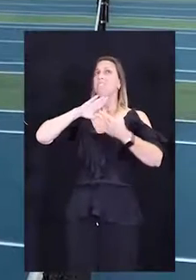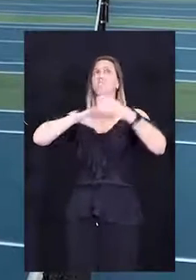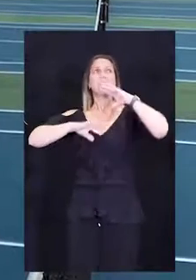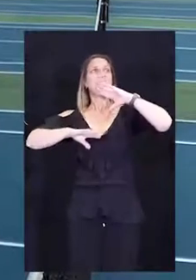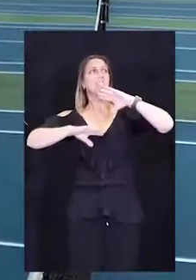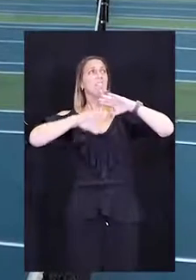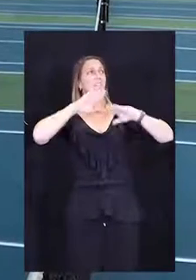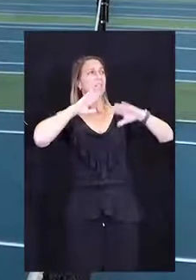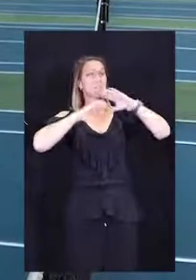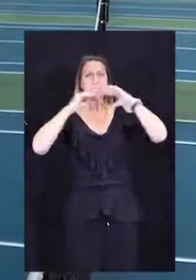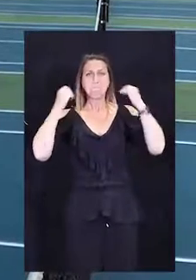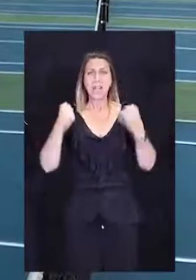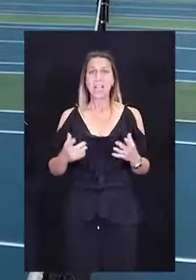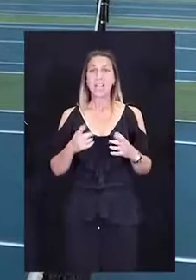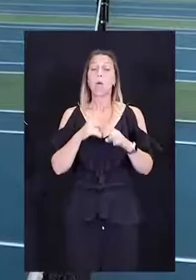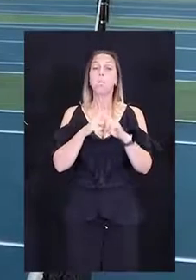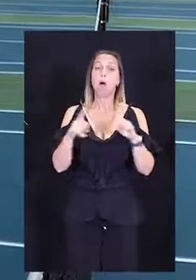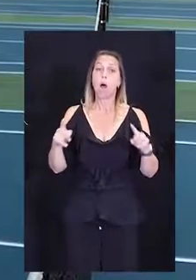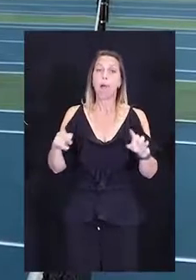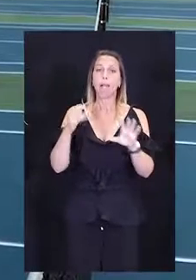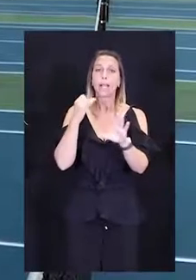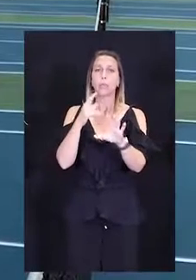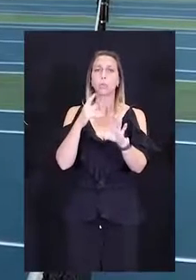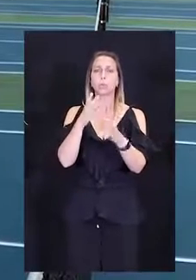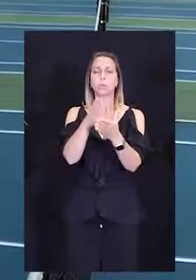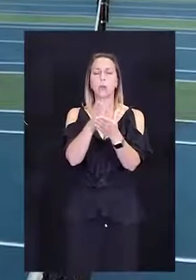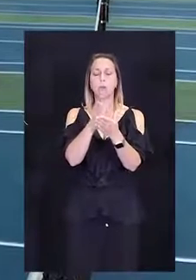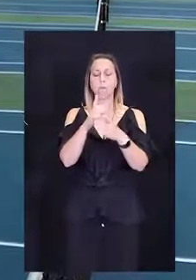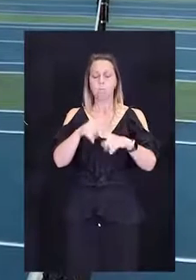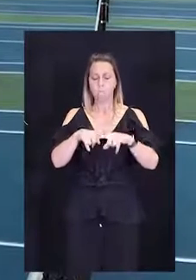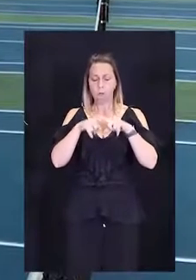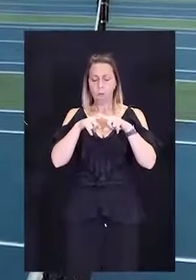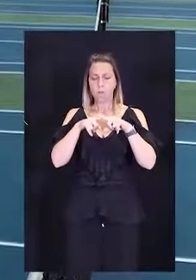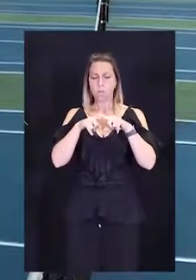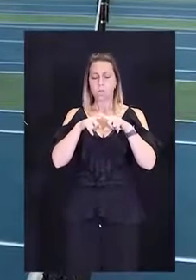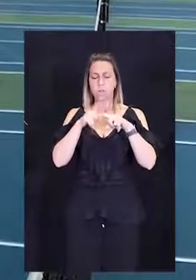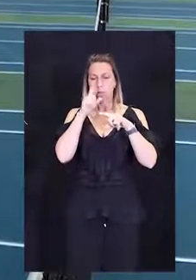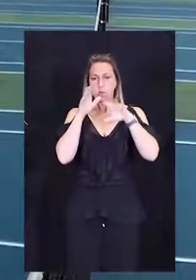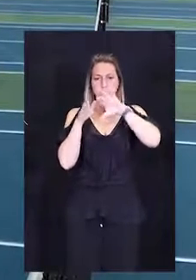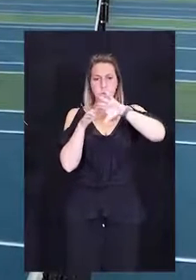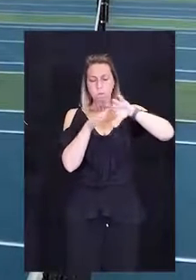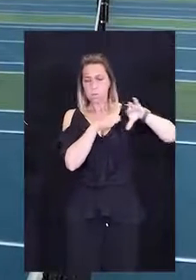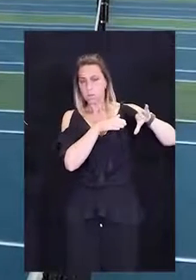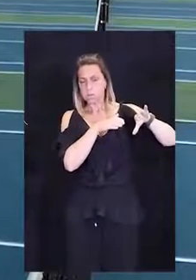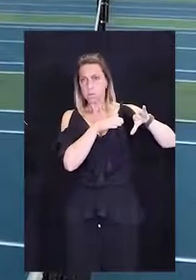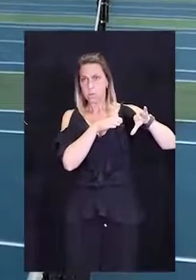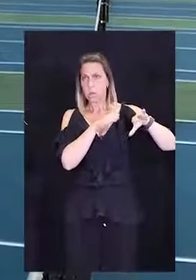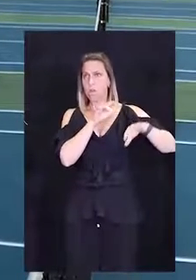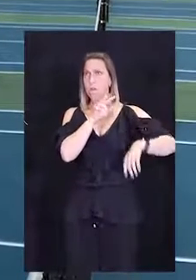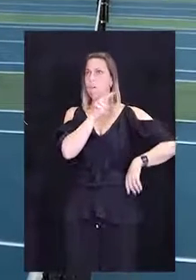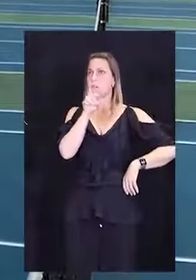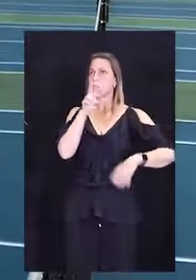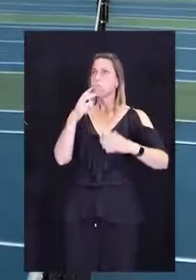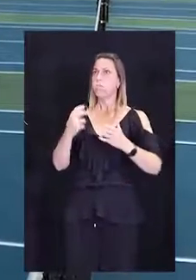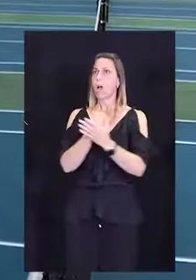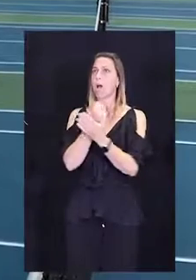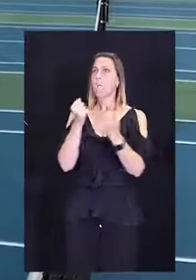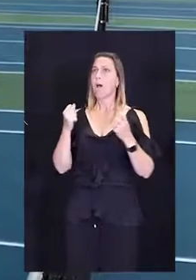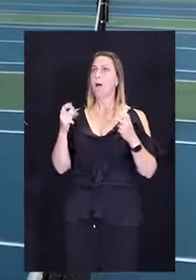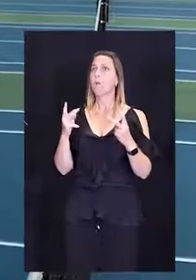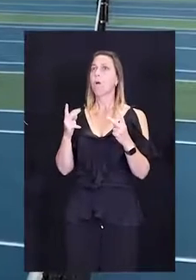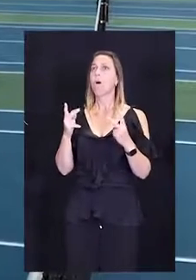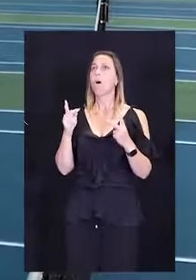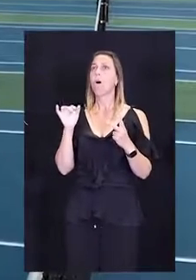faces. But if we take the time to turn around and look, we will see new doors that have opened opportunities that otherwise would not have been